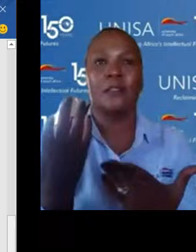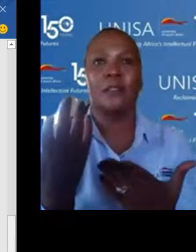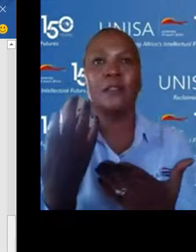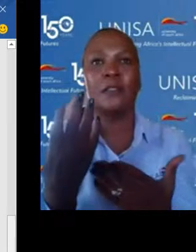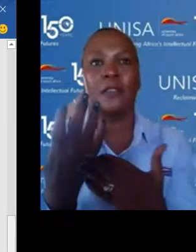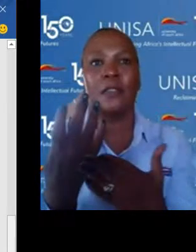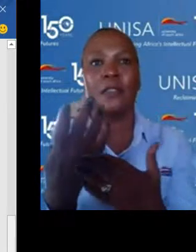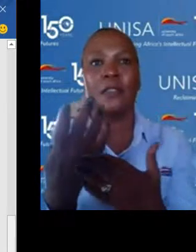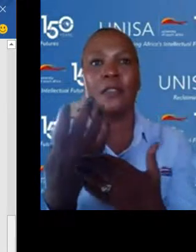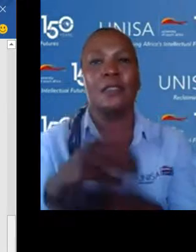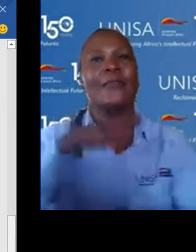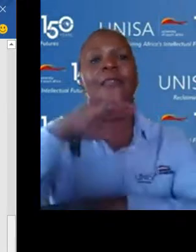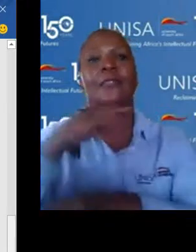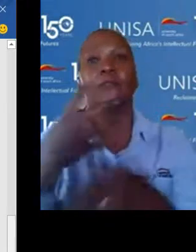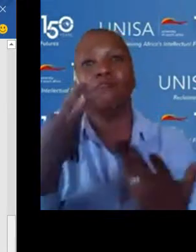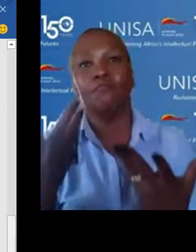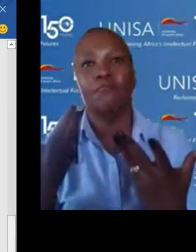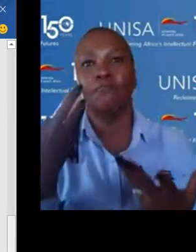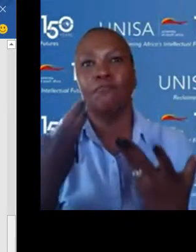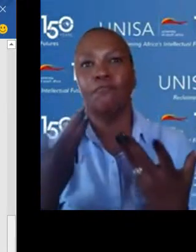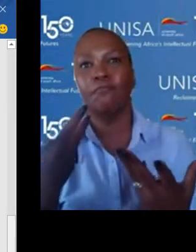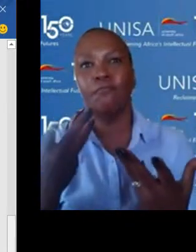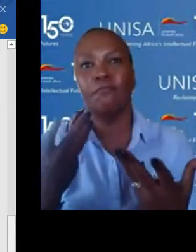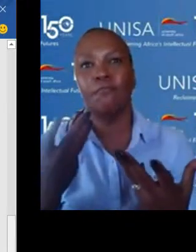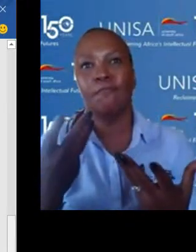sufficient data.